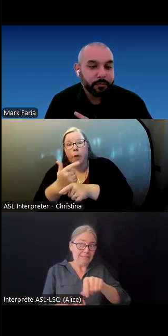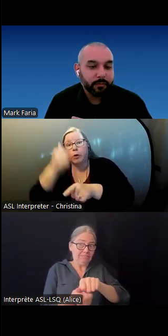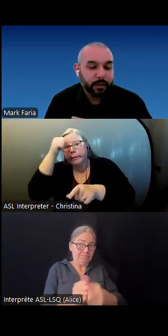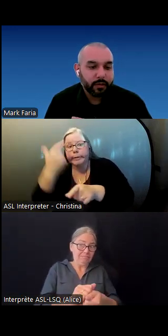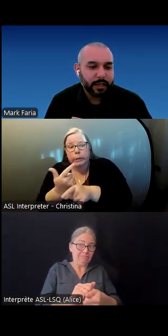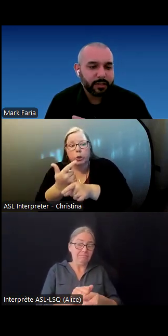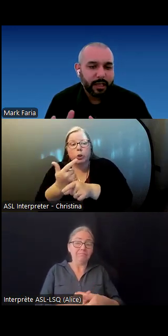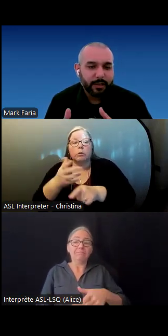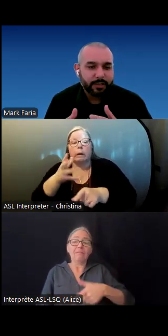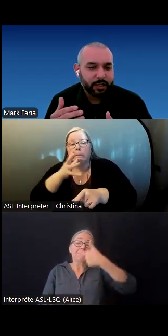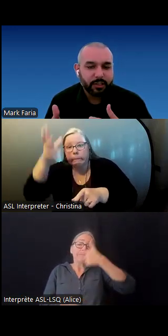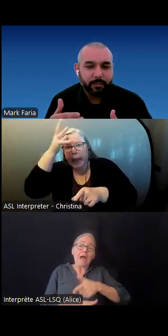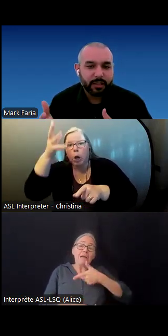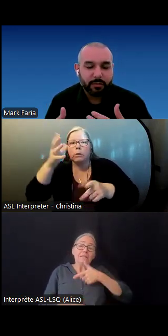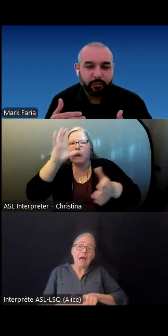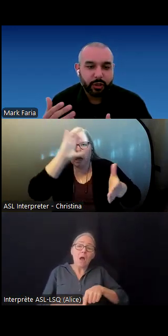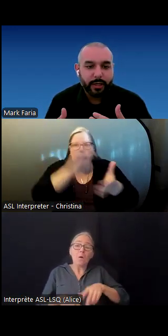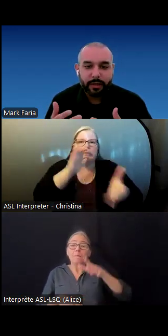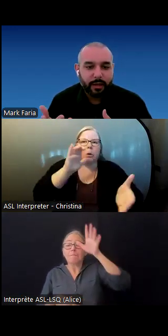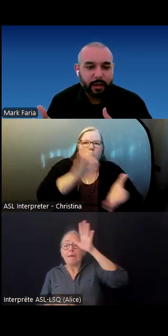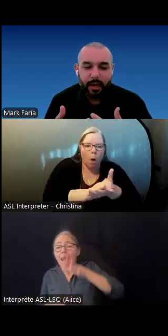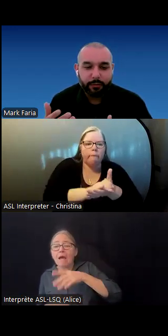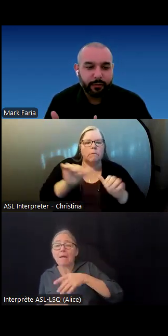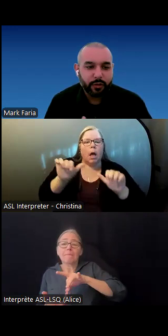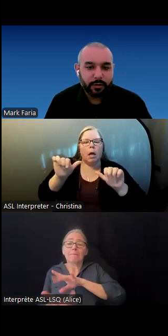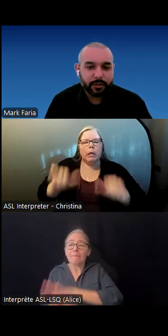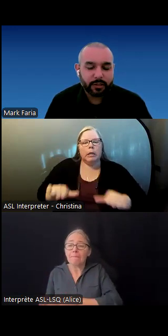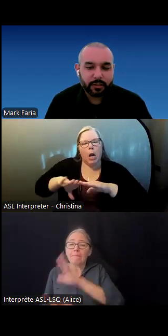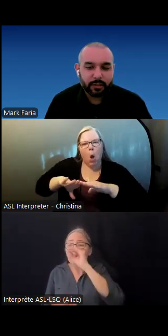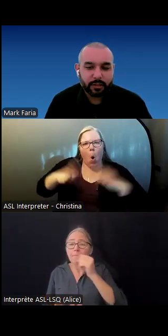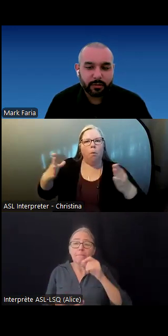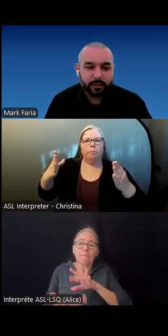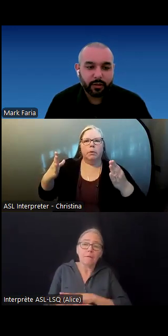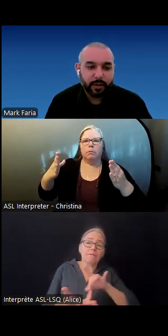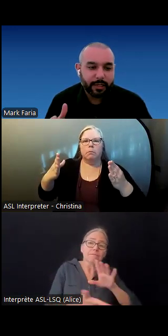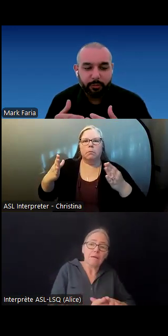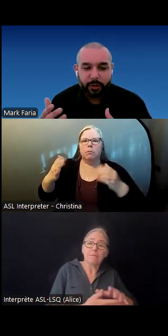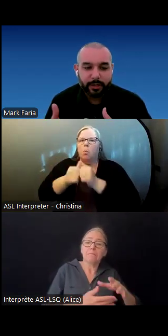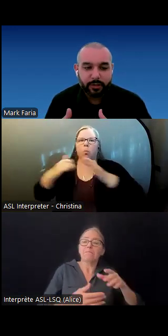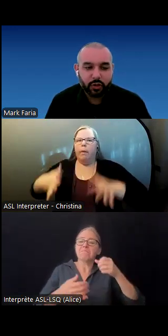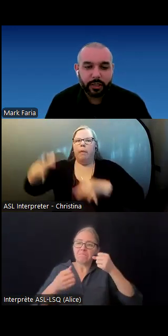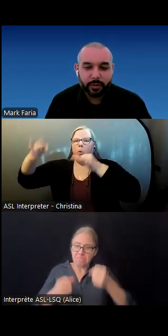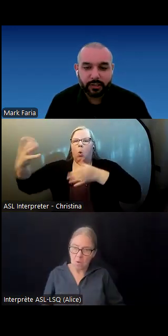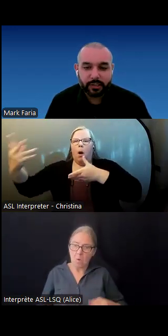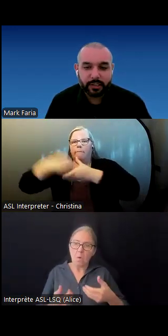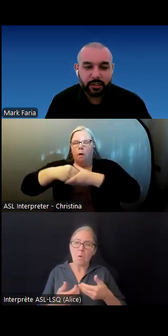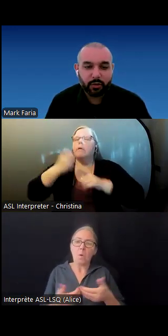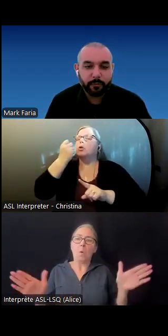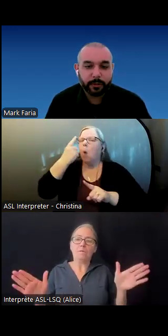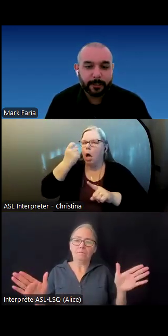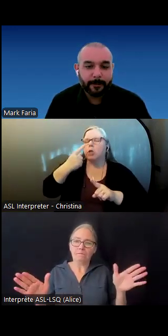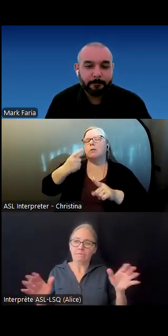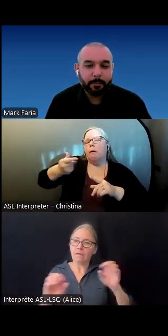authorization. So that's actually something they've been renewing every few years. It's so they keep renewing it. So in 2026 next